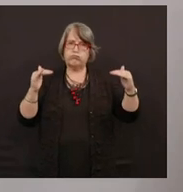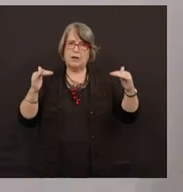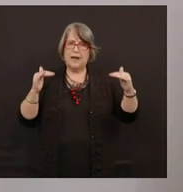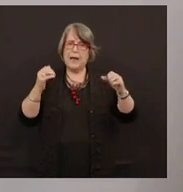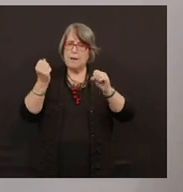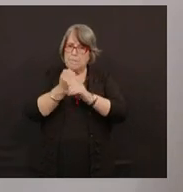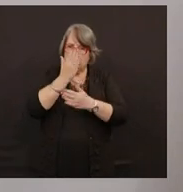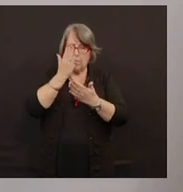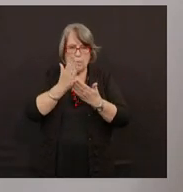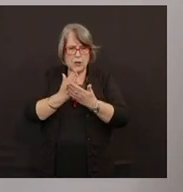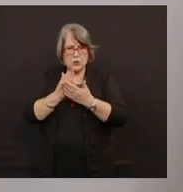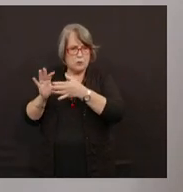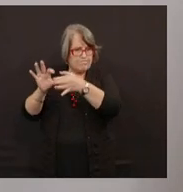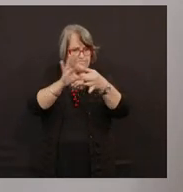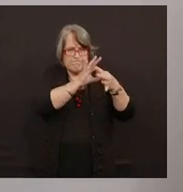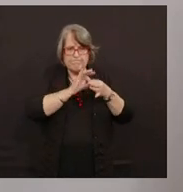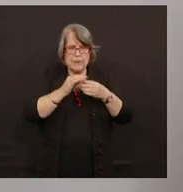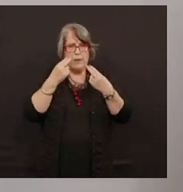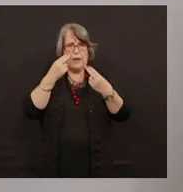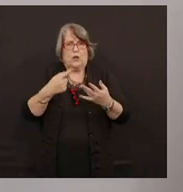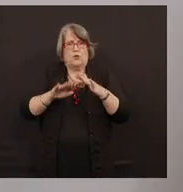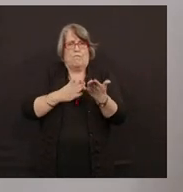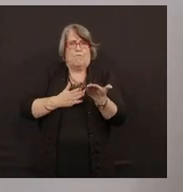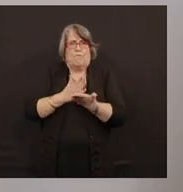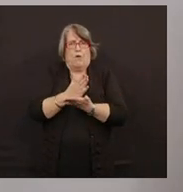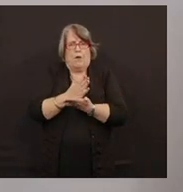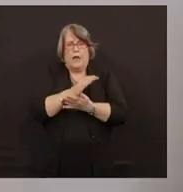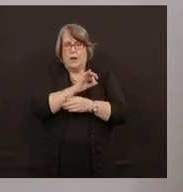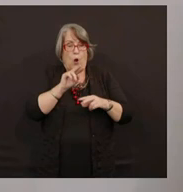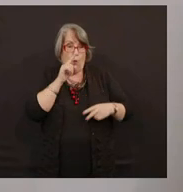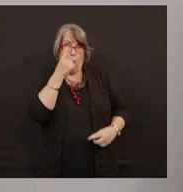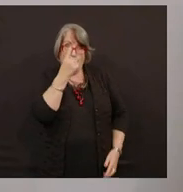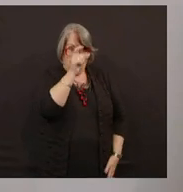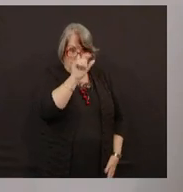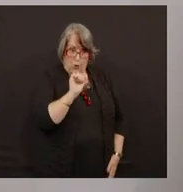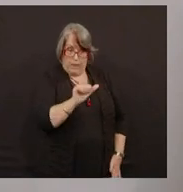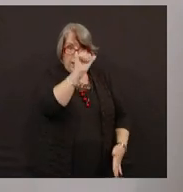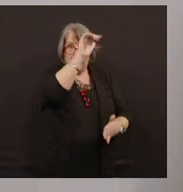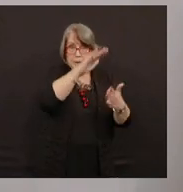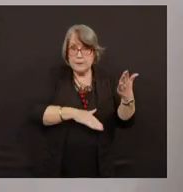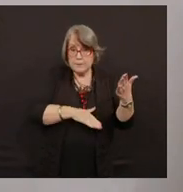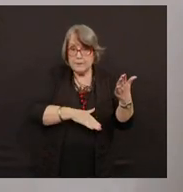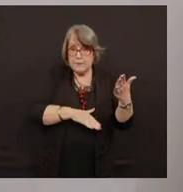universal and the interrelated nature of rights, rather than looking at one person's experience of